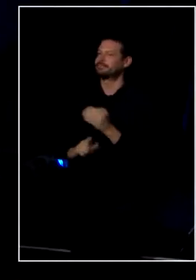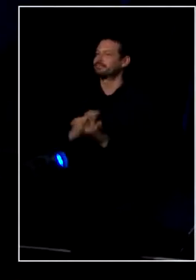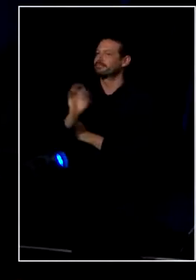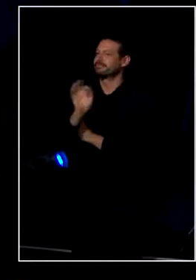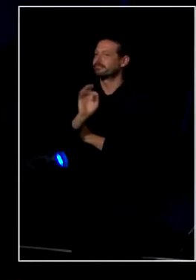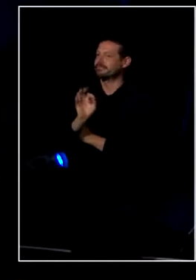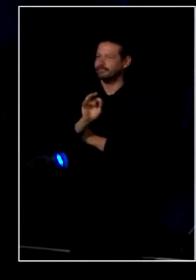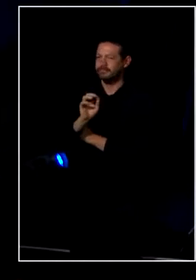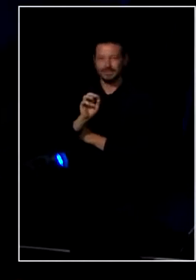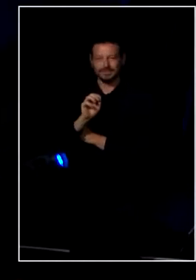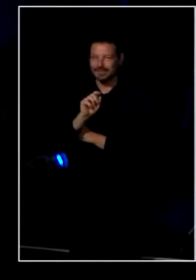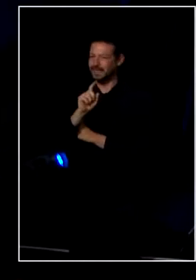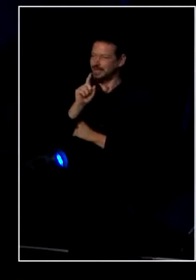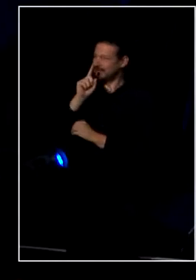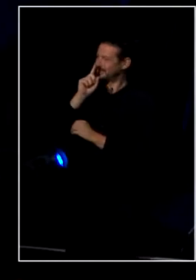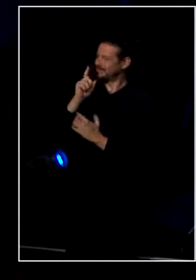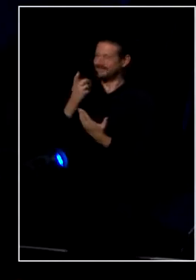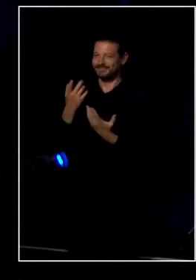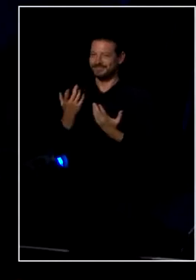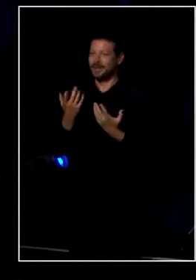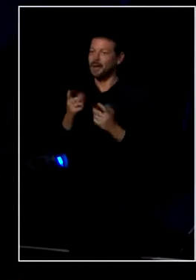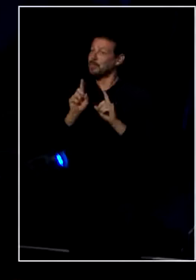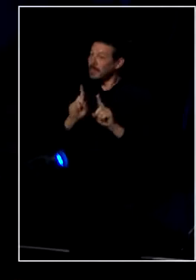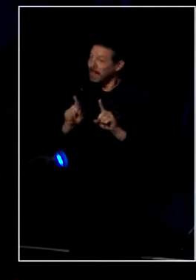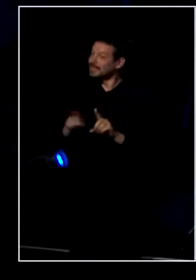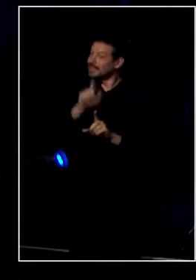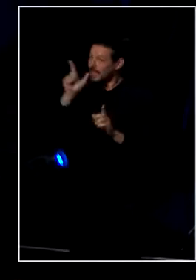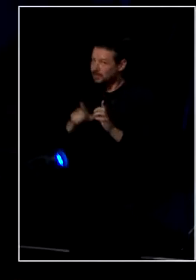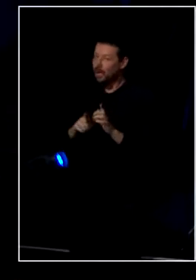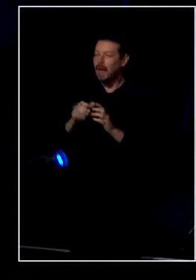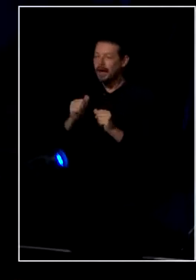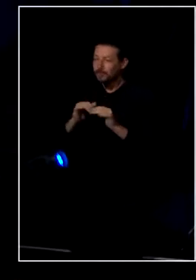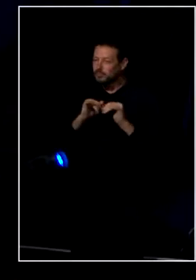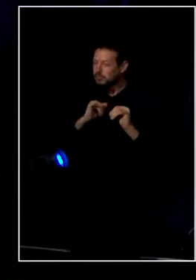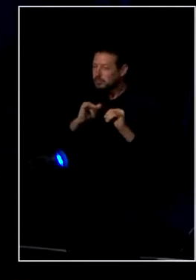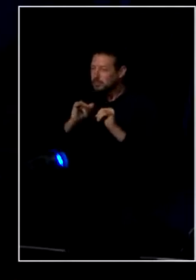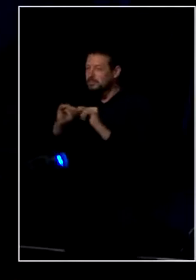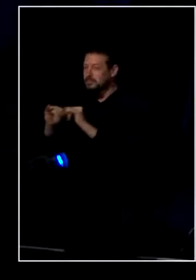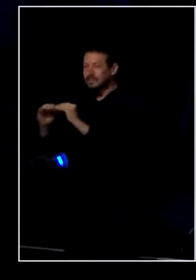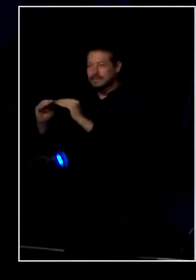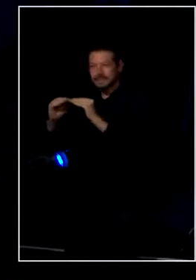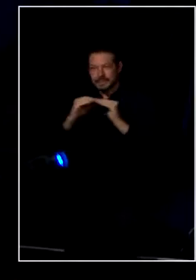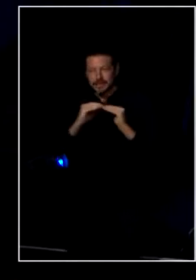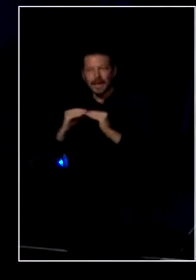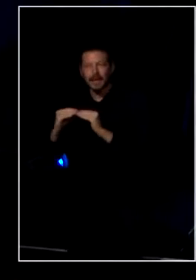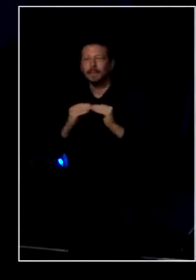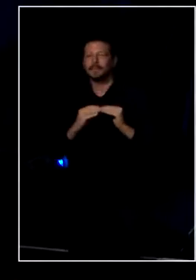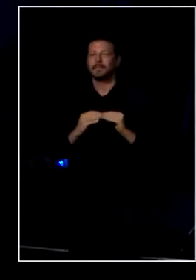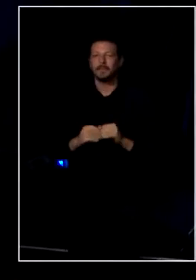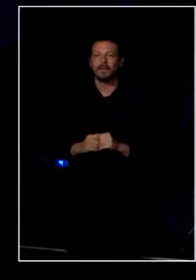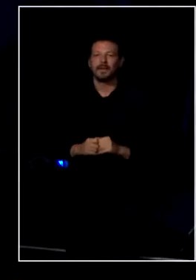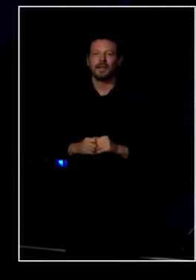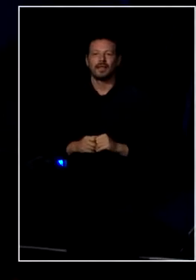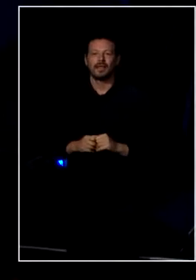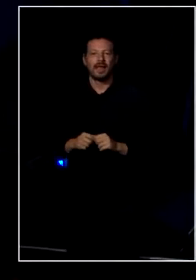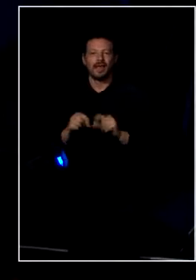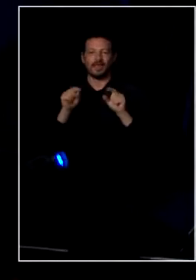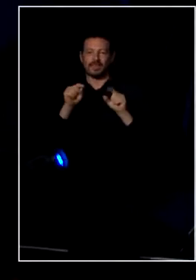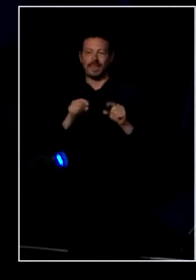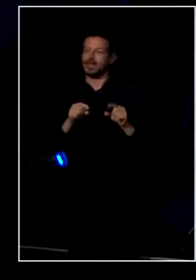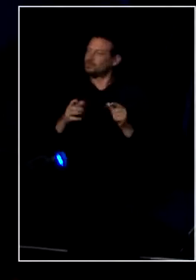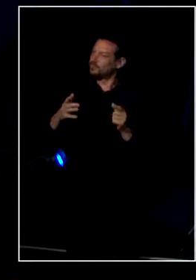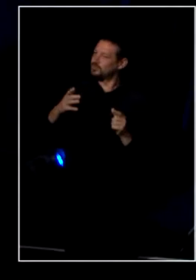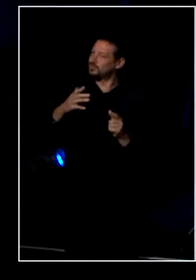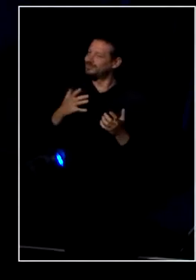a thing that we're all the same. But in saying that, there are similarities. And I think that's the kind of thing that we need to focus more